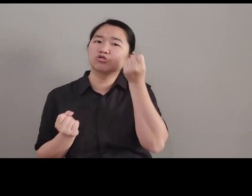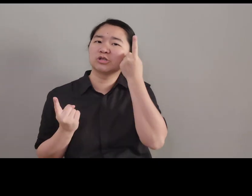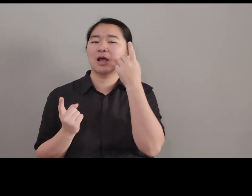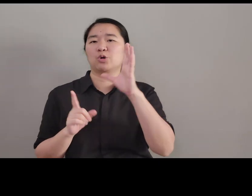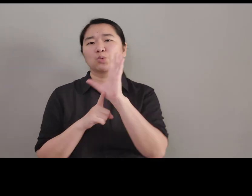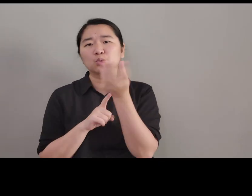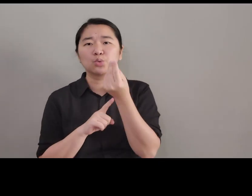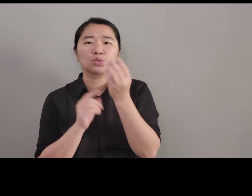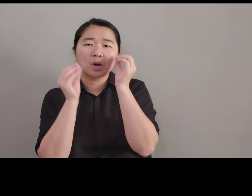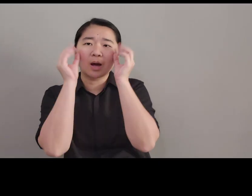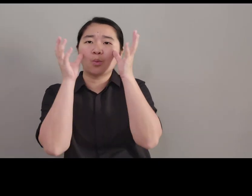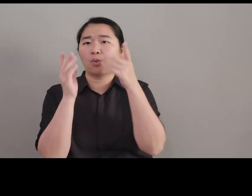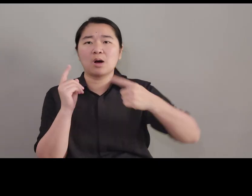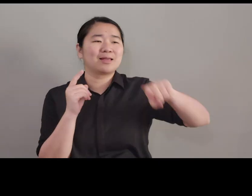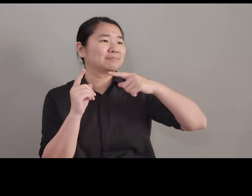of differences